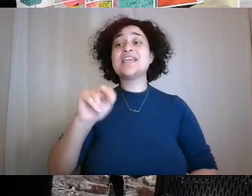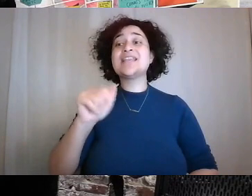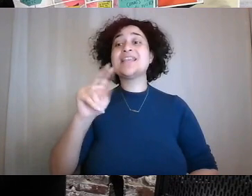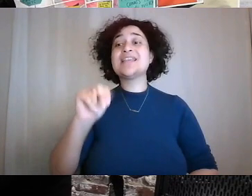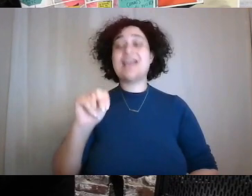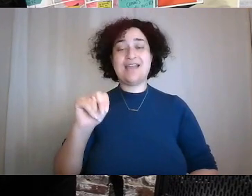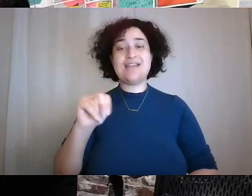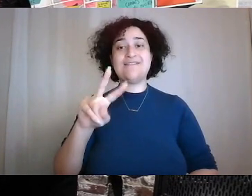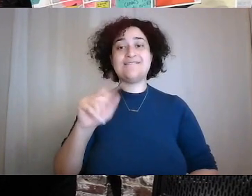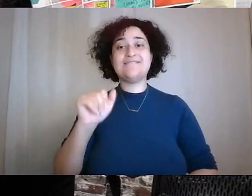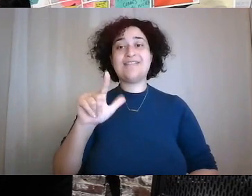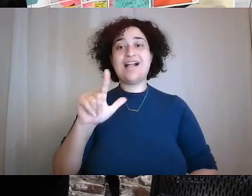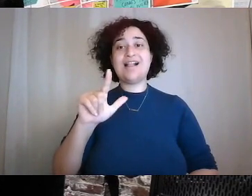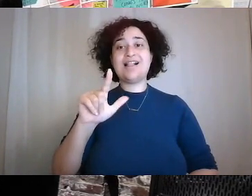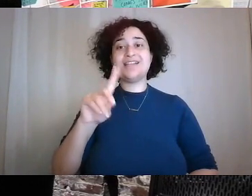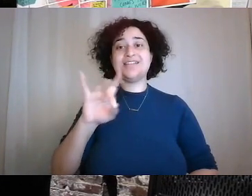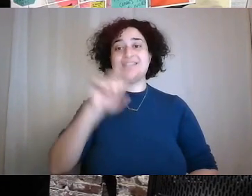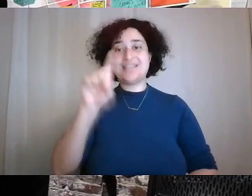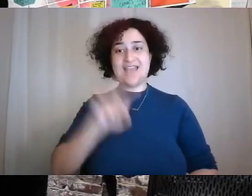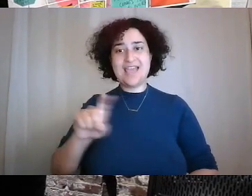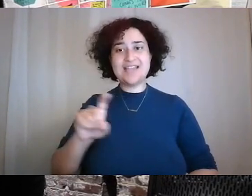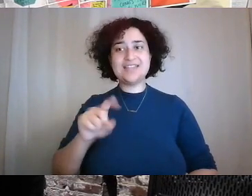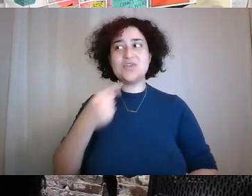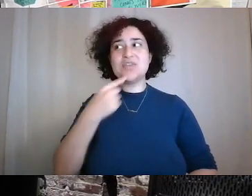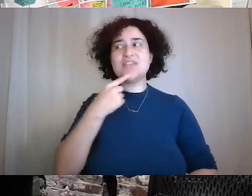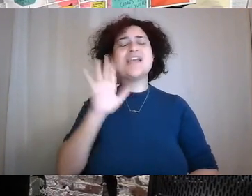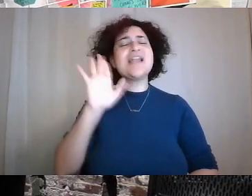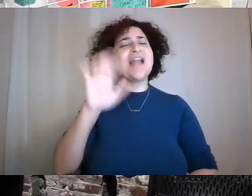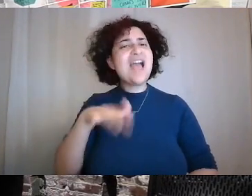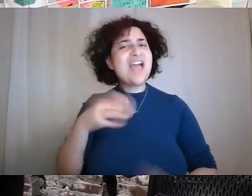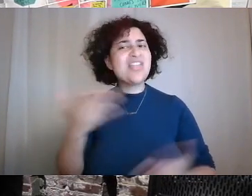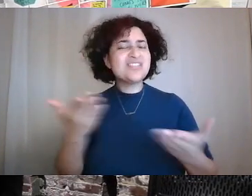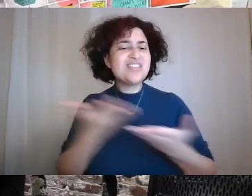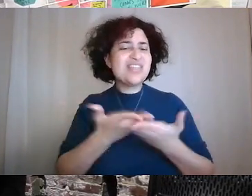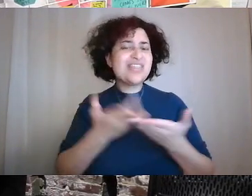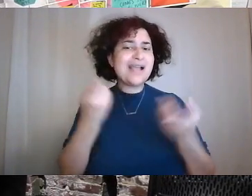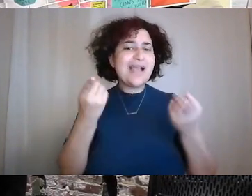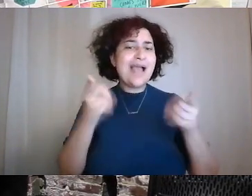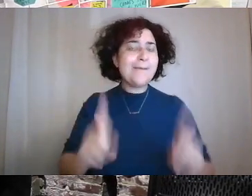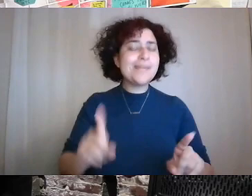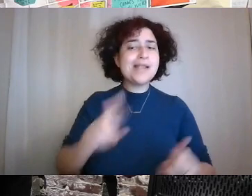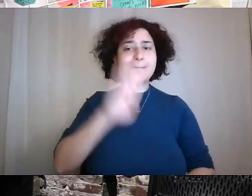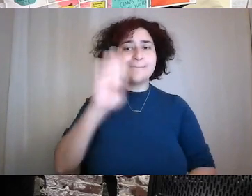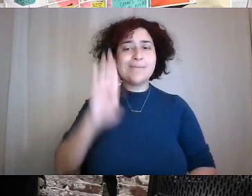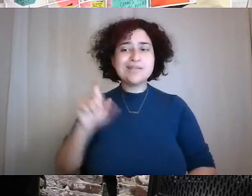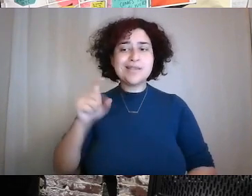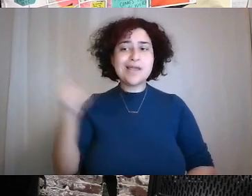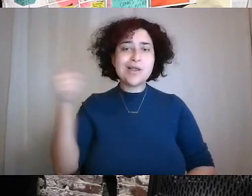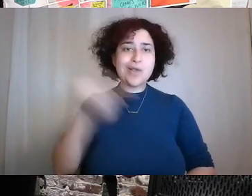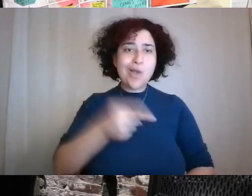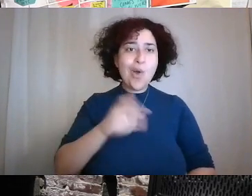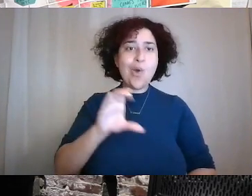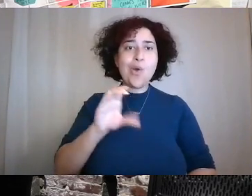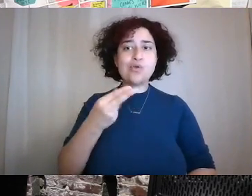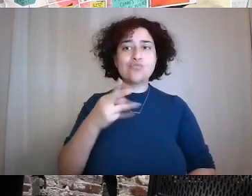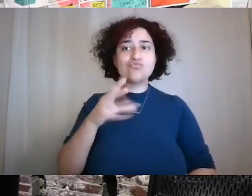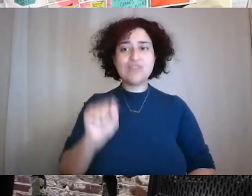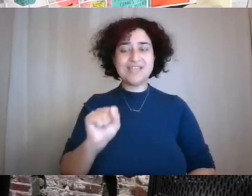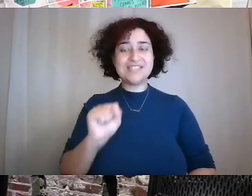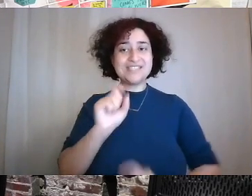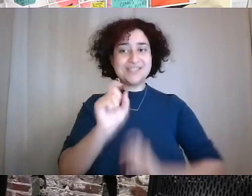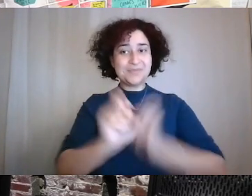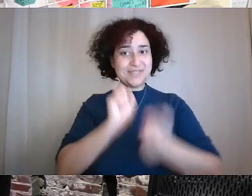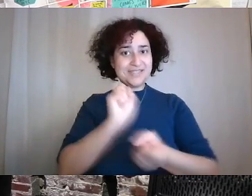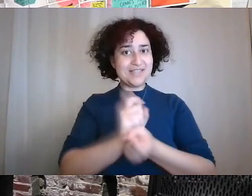this thing happening in Boston. You got to come to it. Chris particularly was adamant about that,